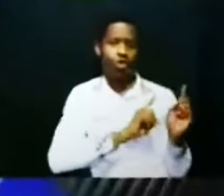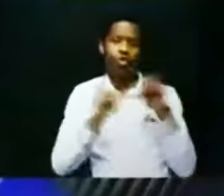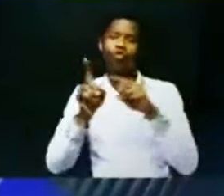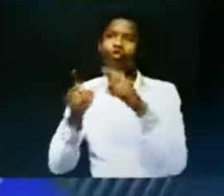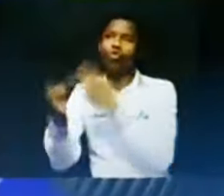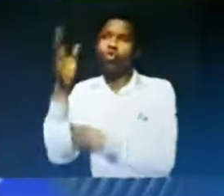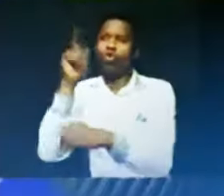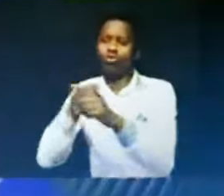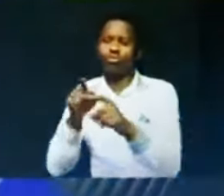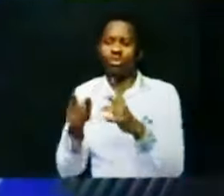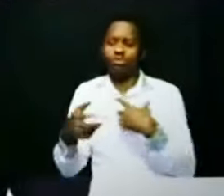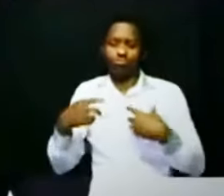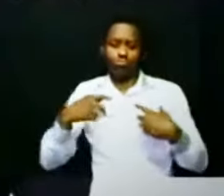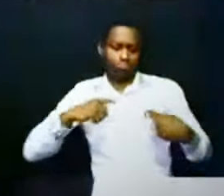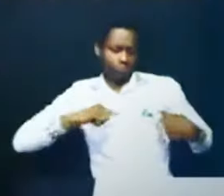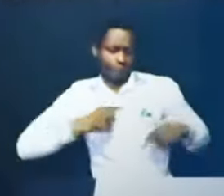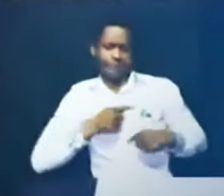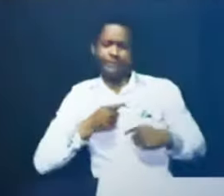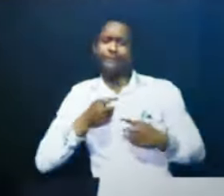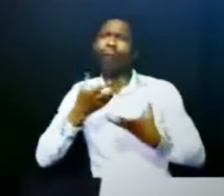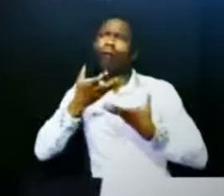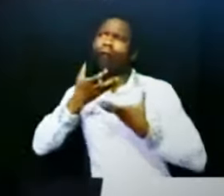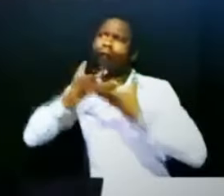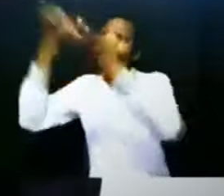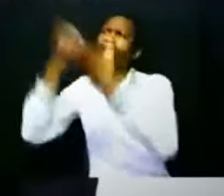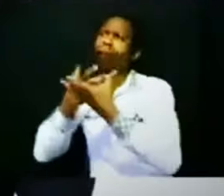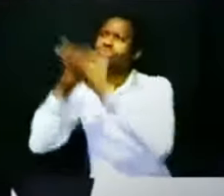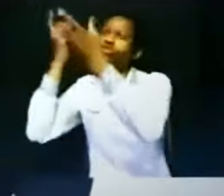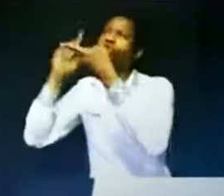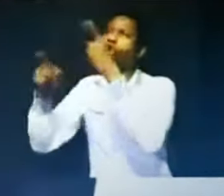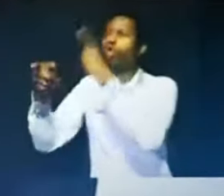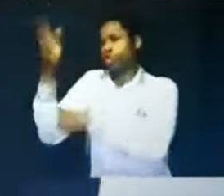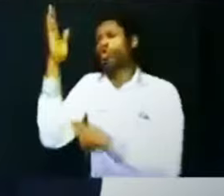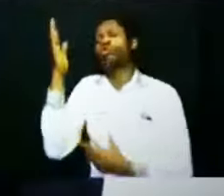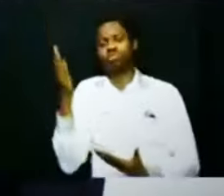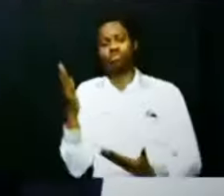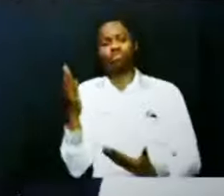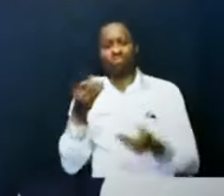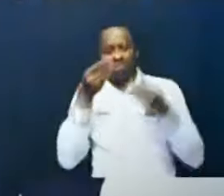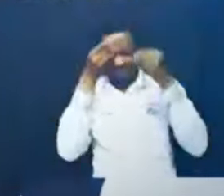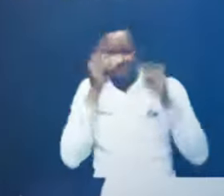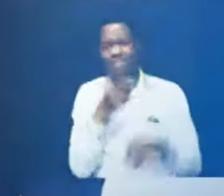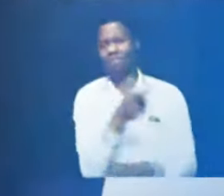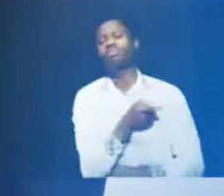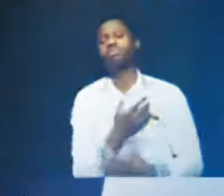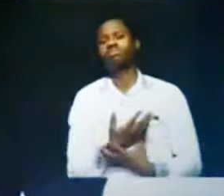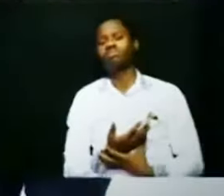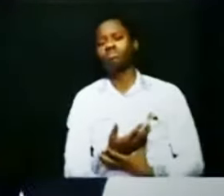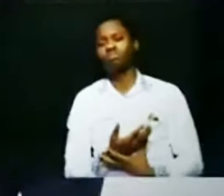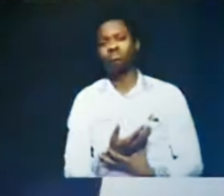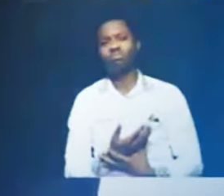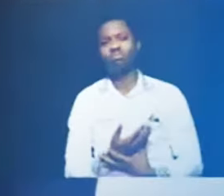the bitterness. Tinya ne kra Penina e ye no no e di yaudie ani agwe ho ahye ne kra so.